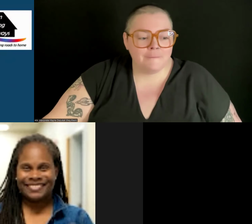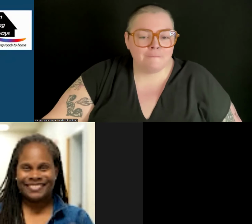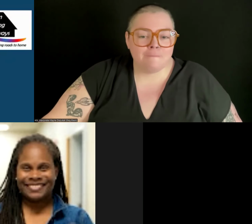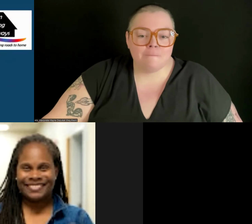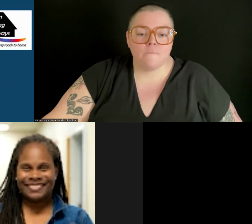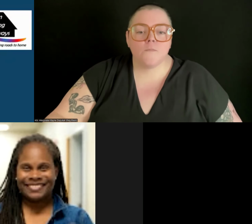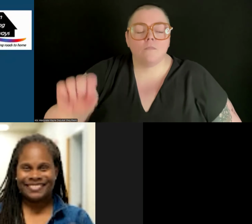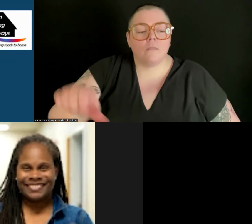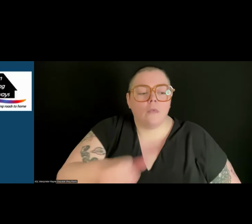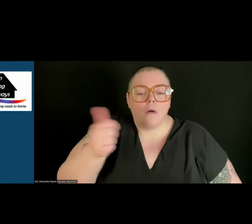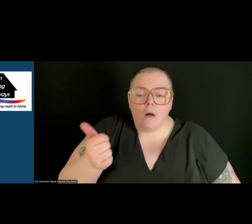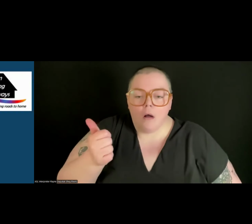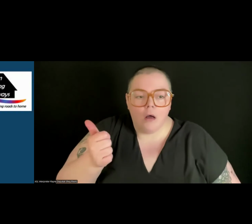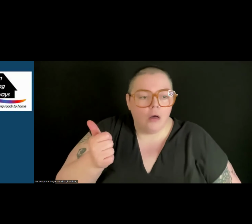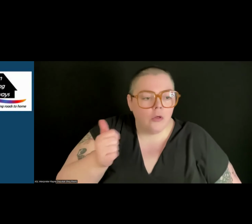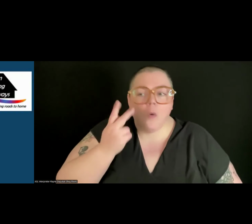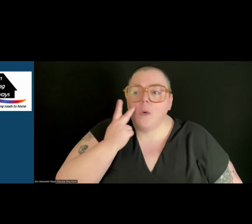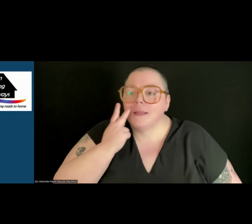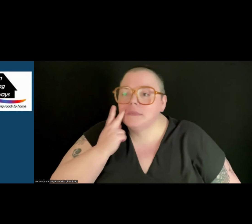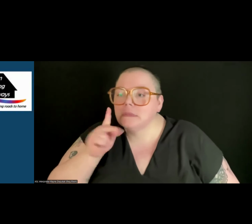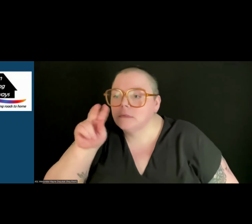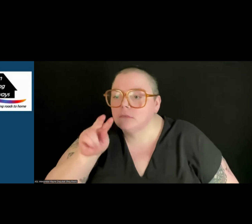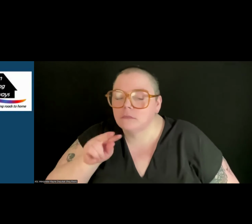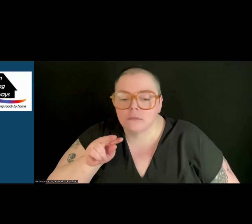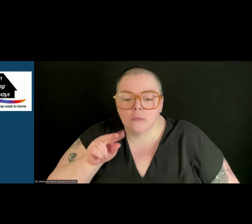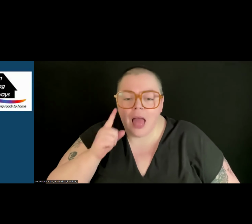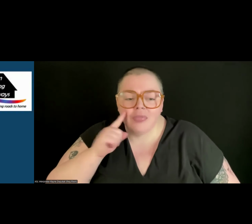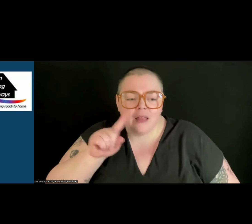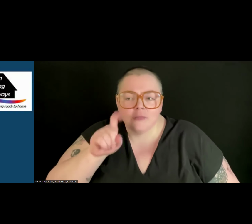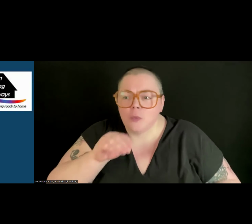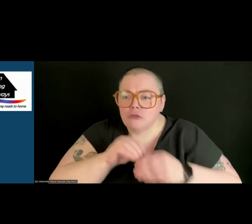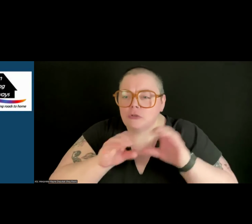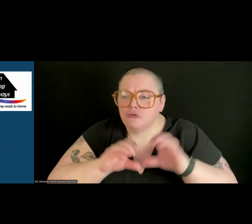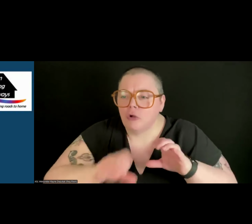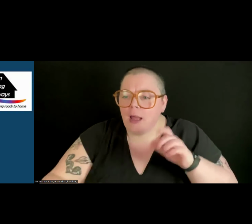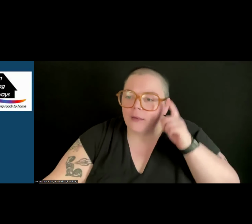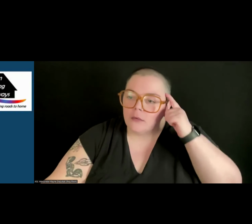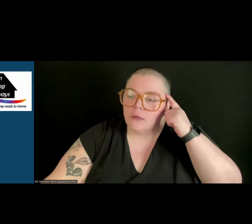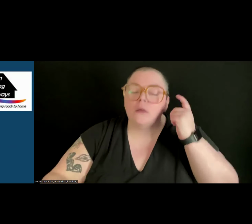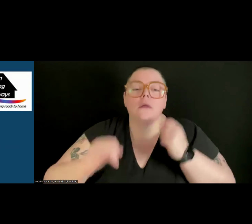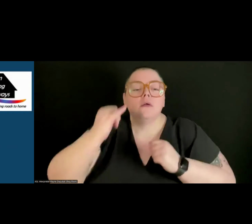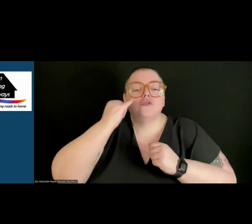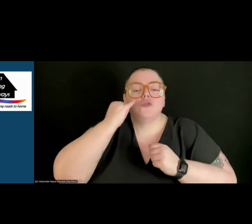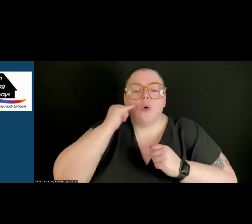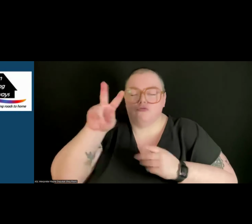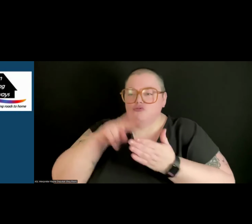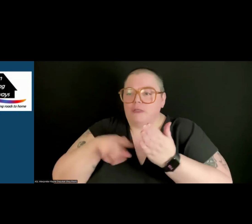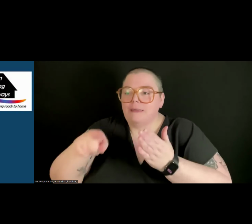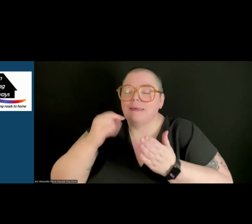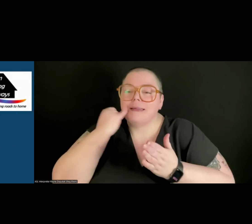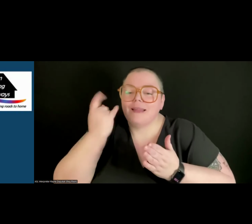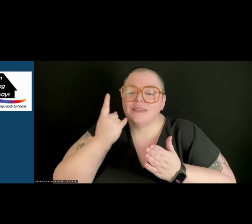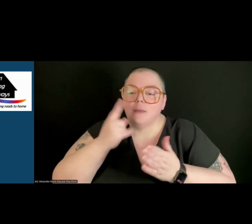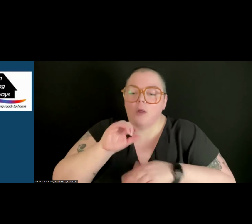Other, okay, wait a minute. I think there's a question in the chat. If someone is currently in a site-based